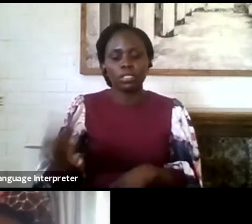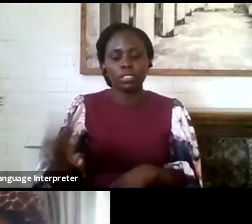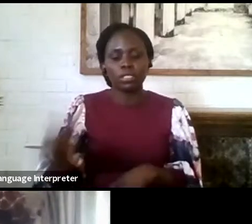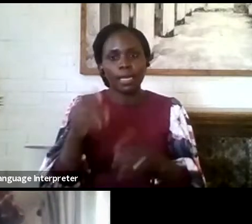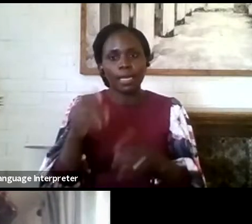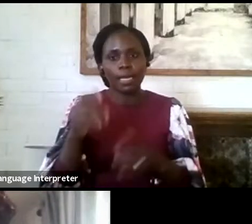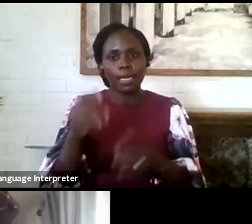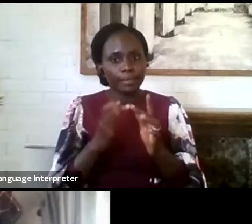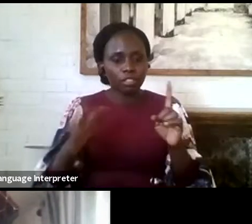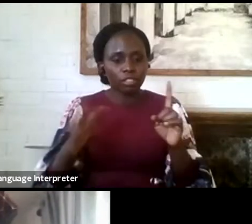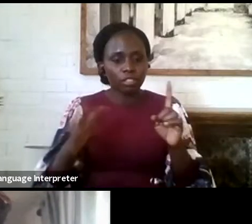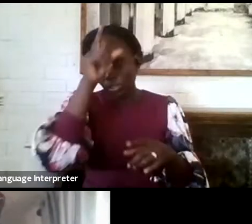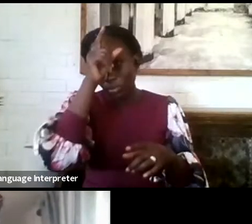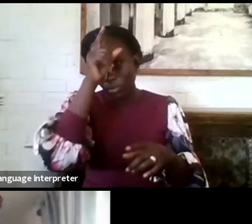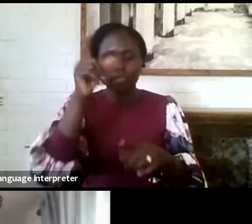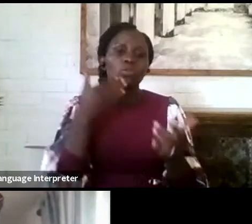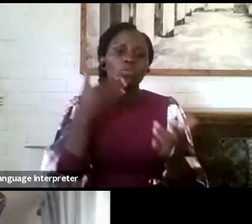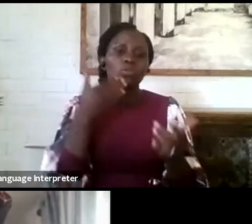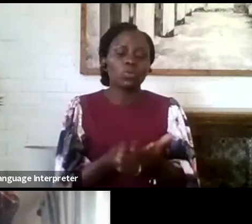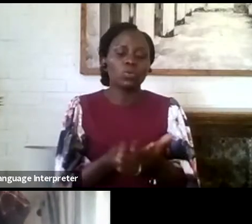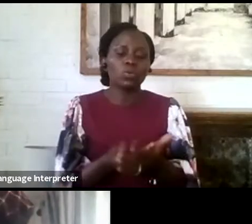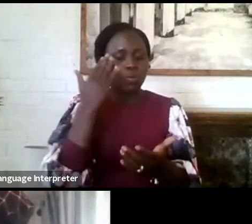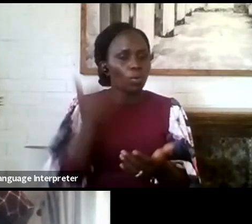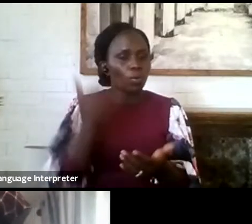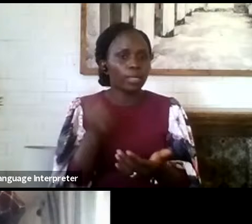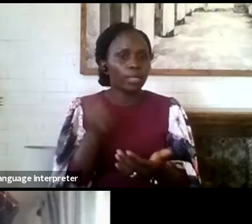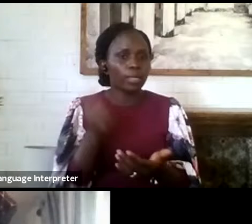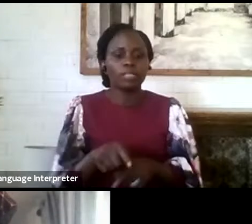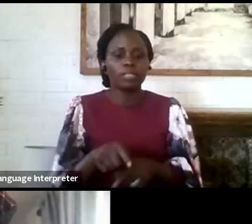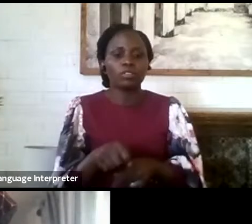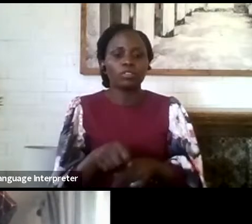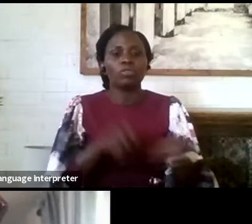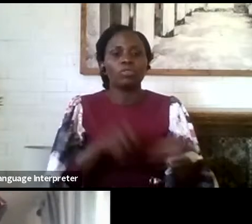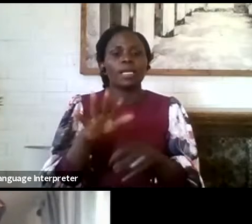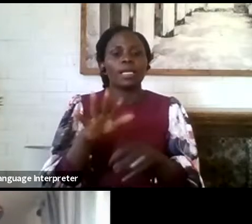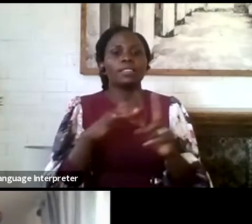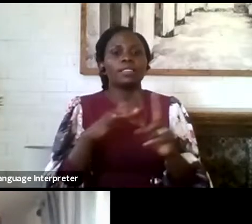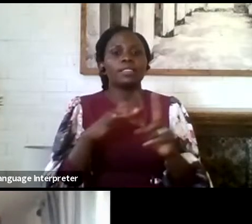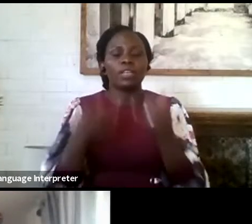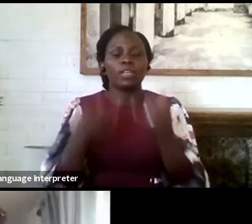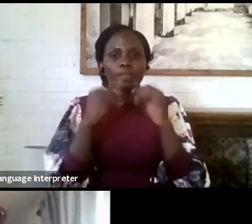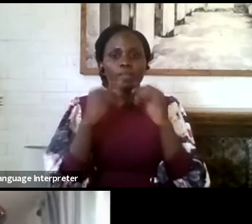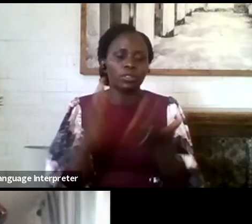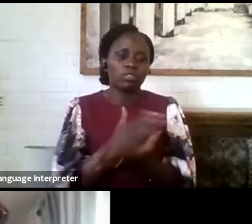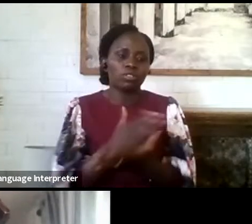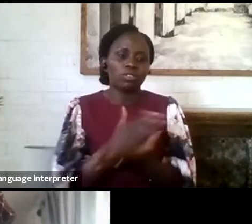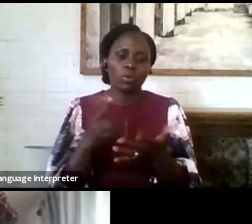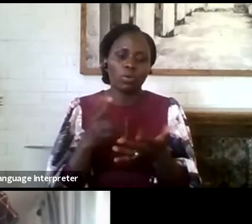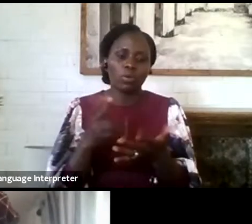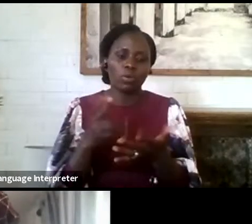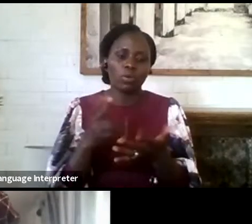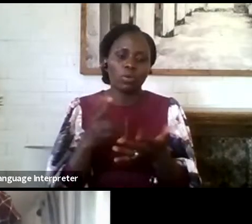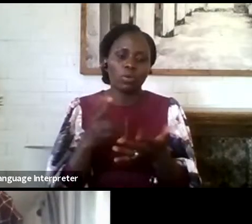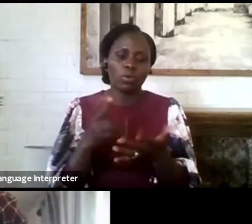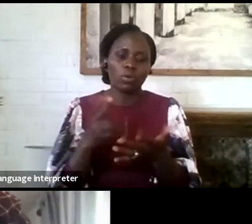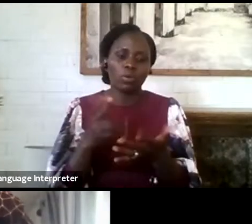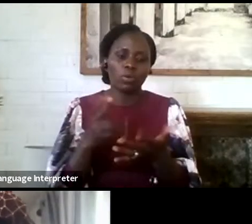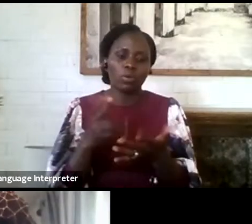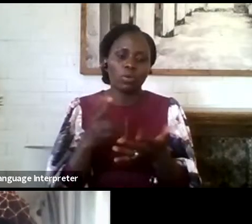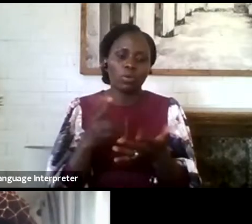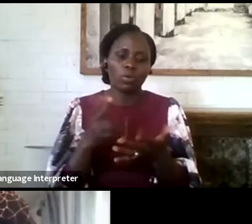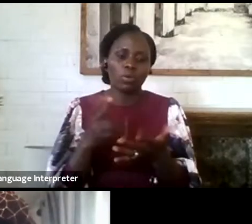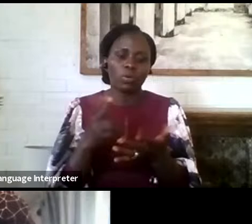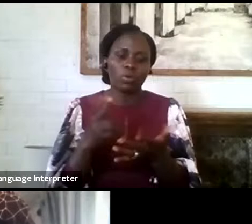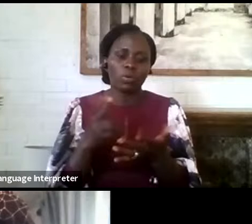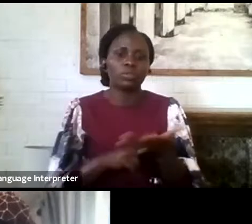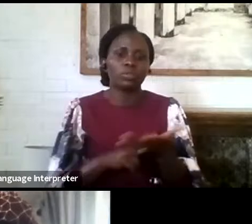their digital information is either used or shared. In the short term, digital ID could be basic and